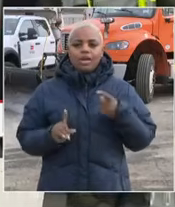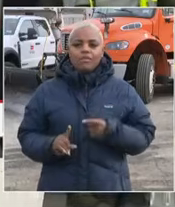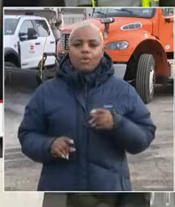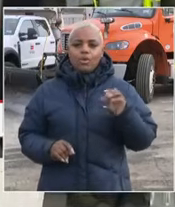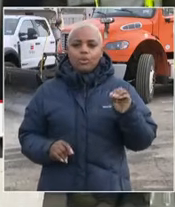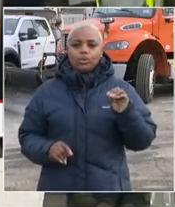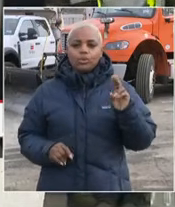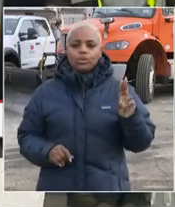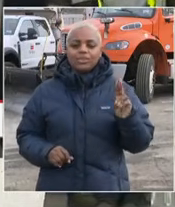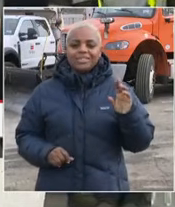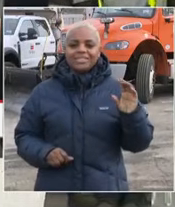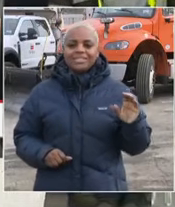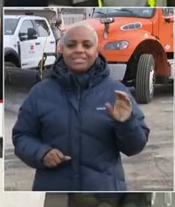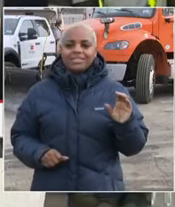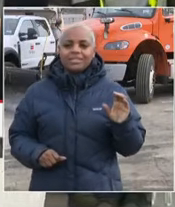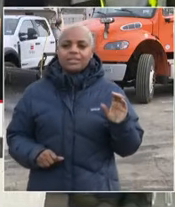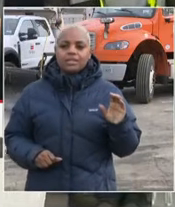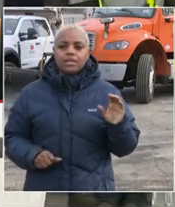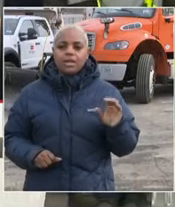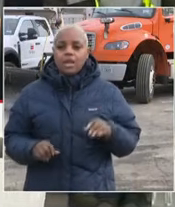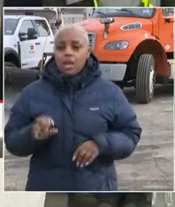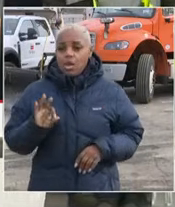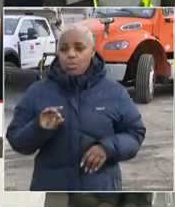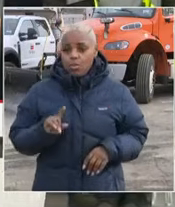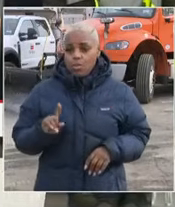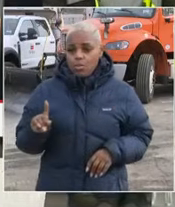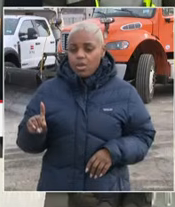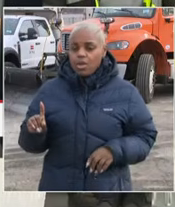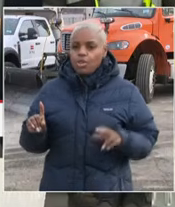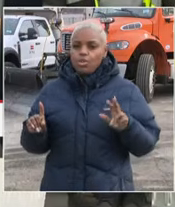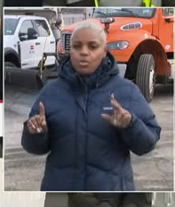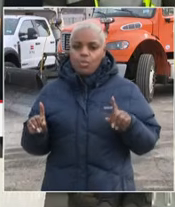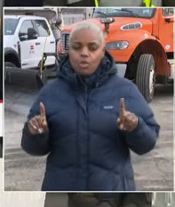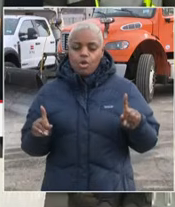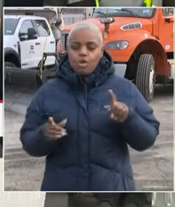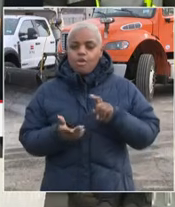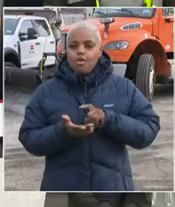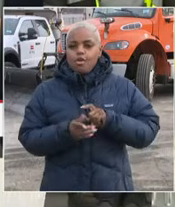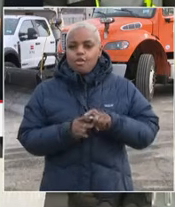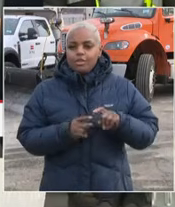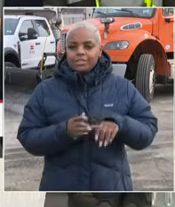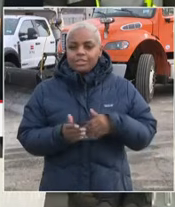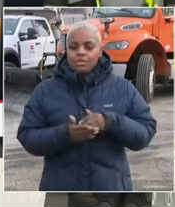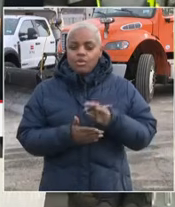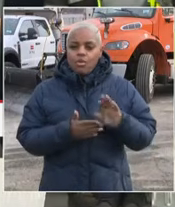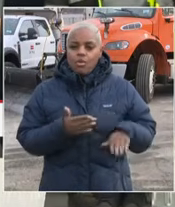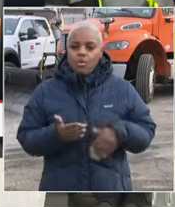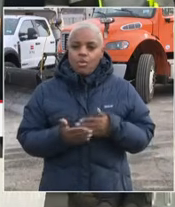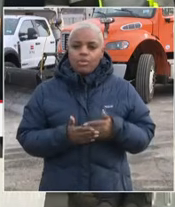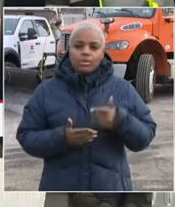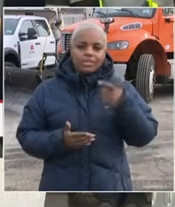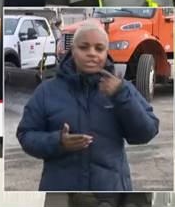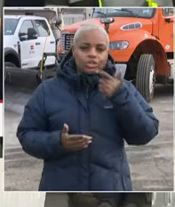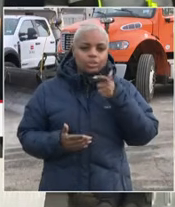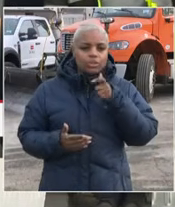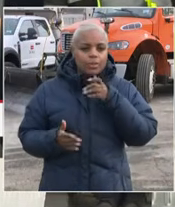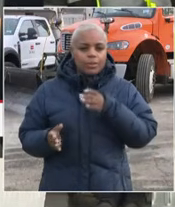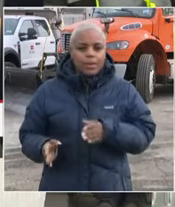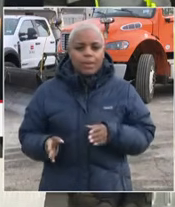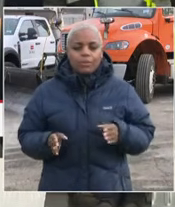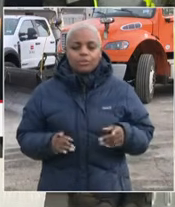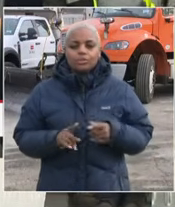and 311 call center, and all of the call center staff who are preparing to be there as long as it